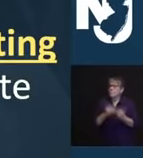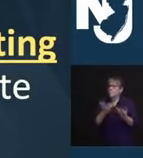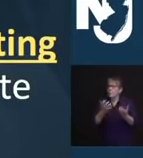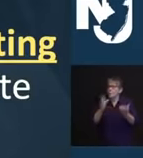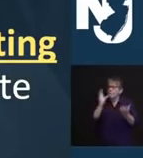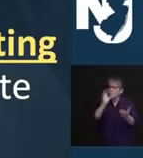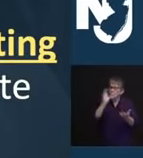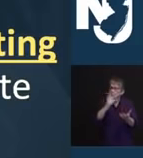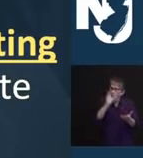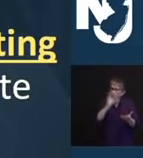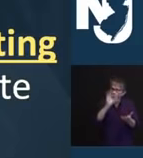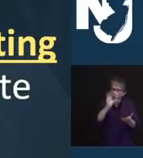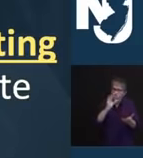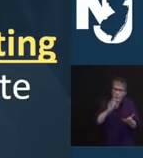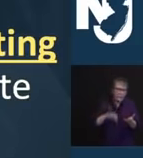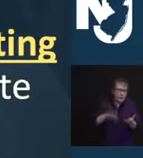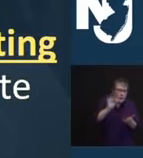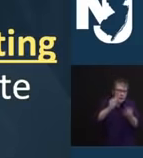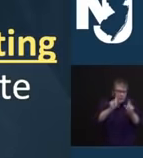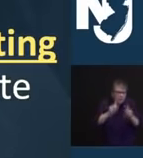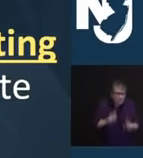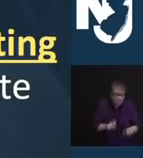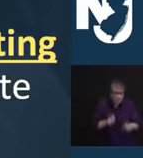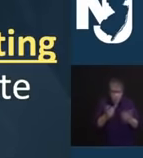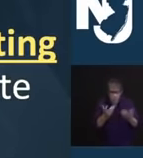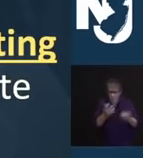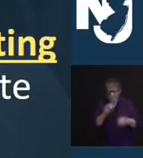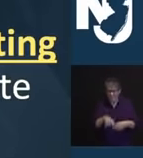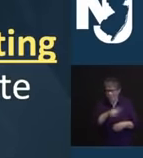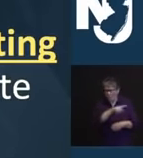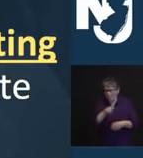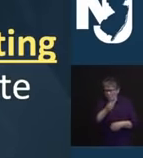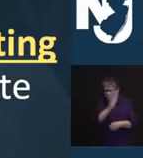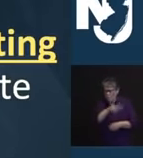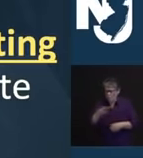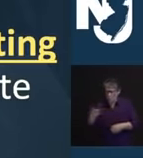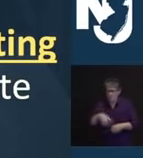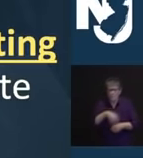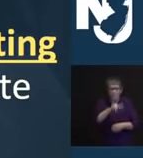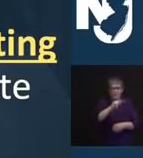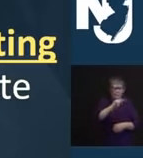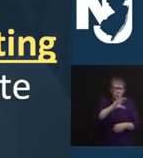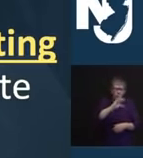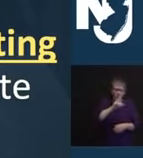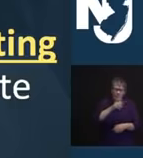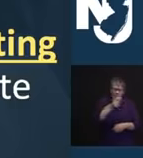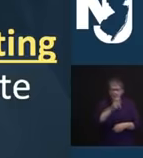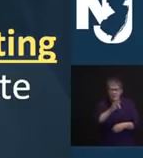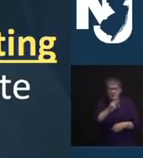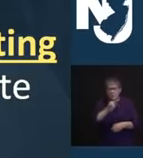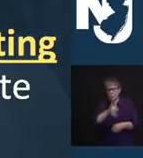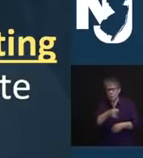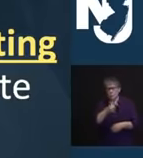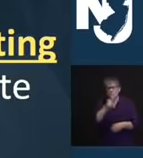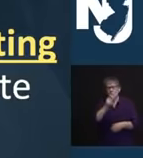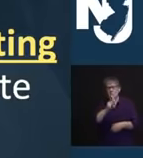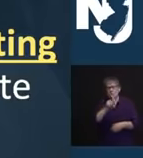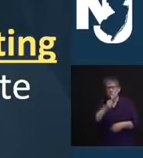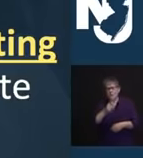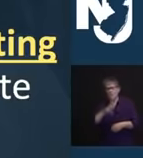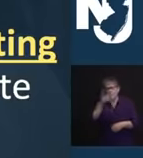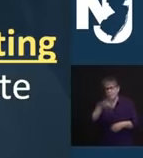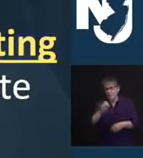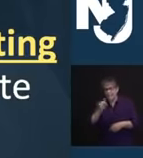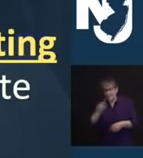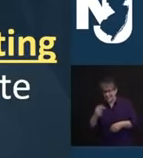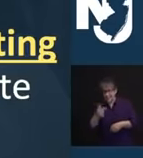covid19.nj.gov/testing. And this page is also updated daily with additional pop-up and mobile testing sites around the state as they're being set up by the Department of